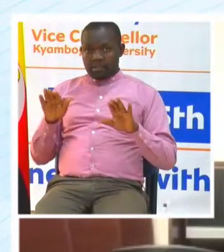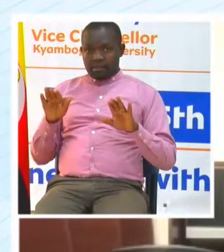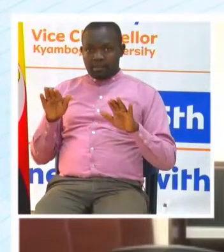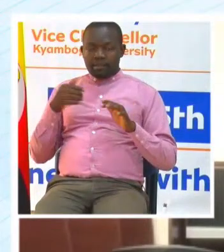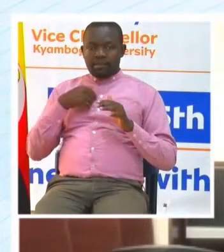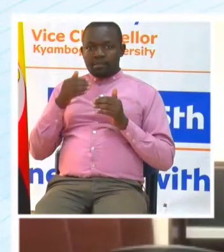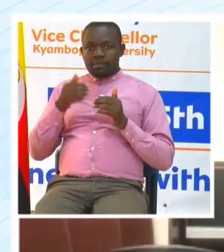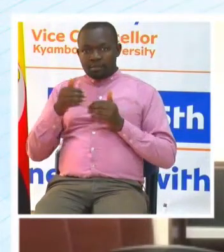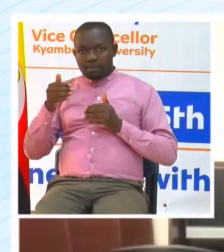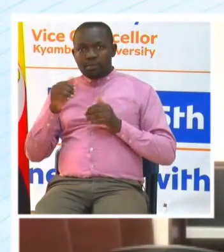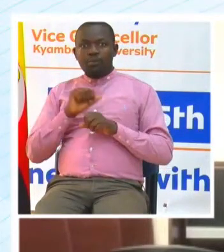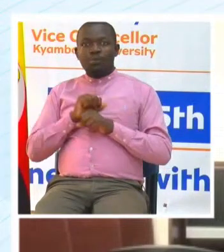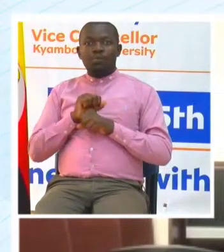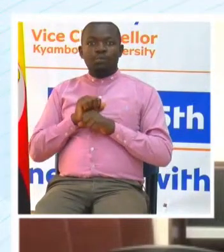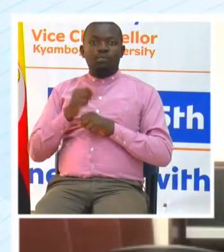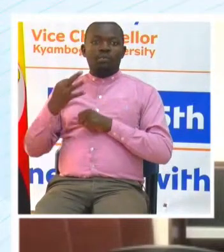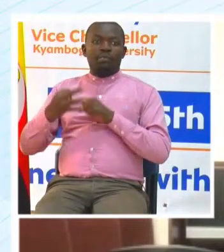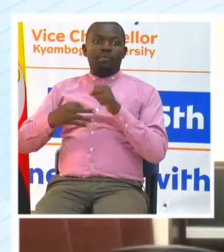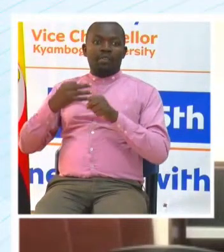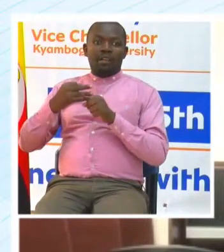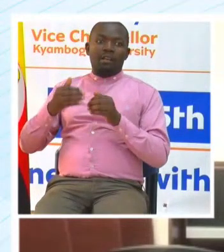to work for 3 years